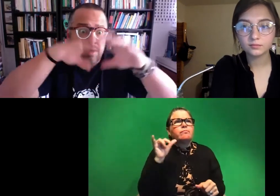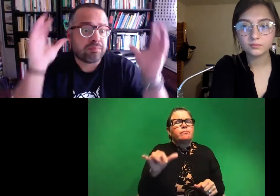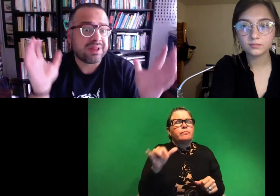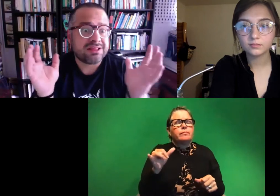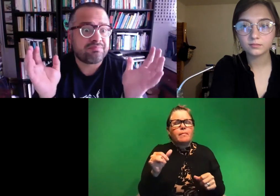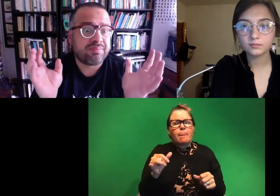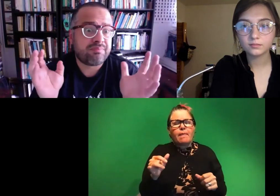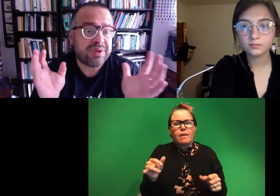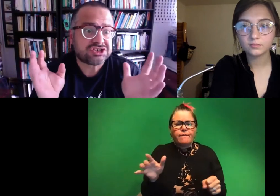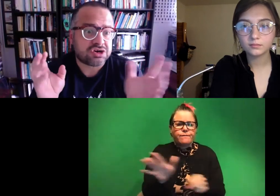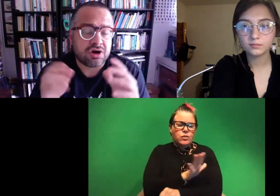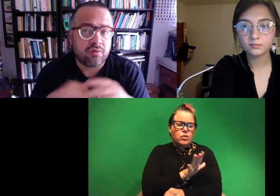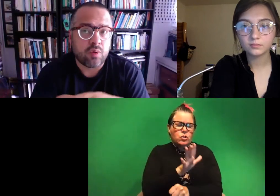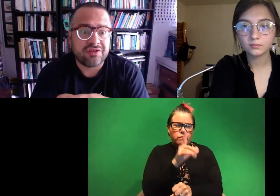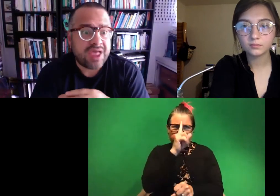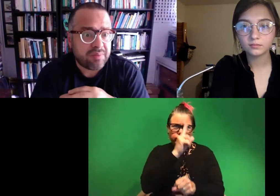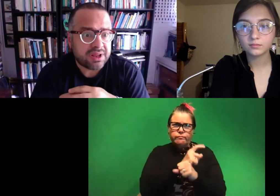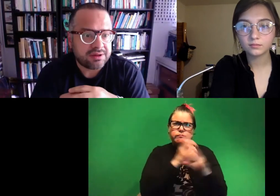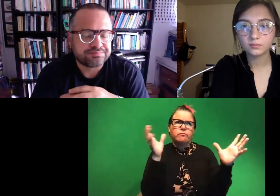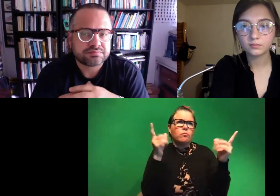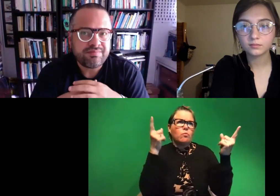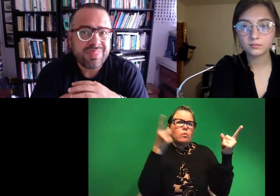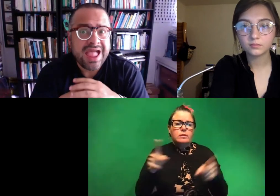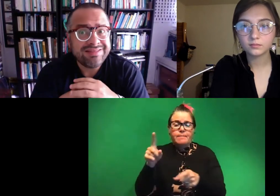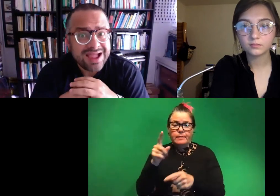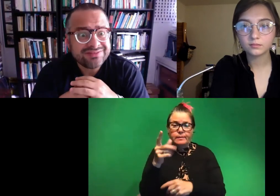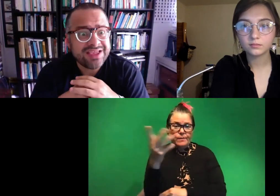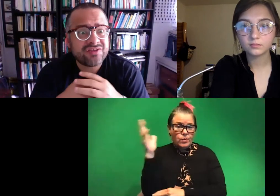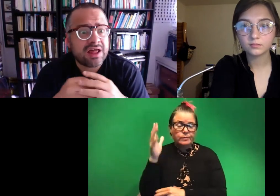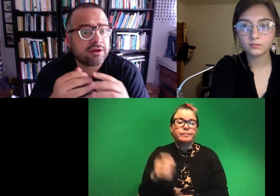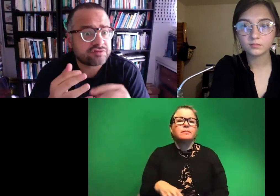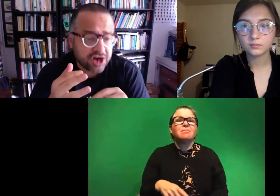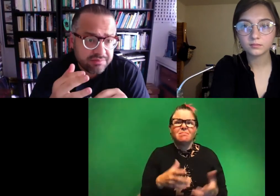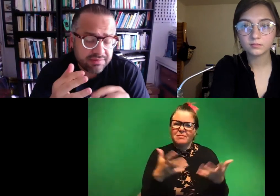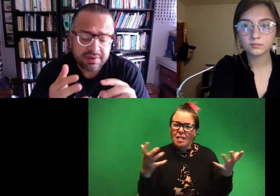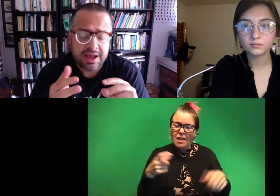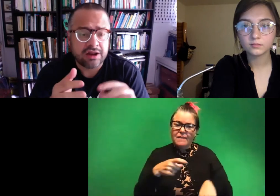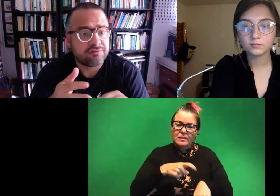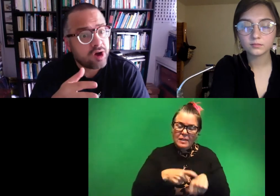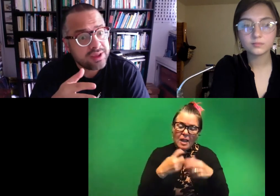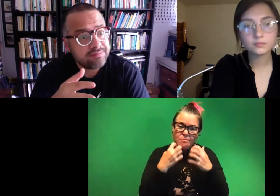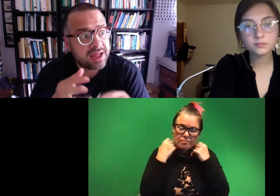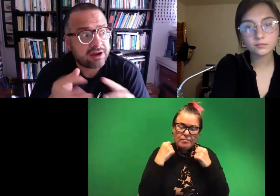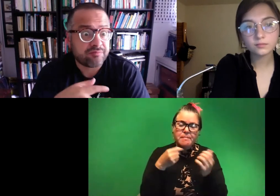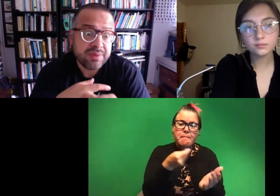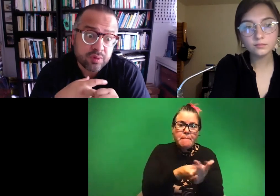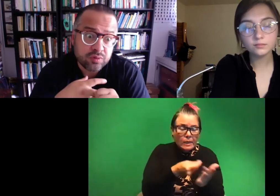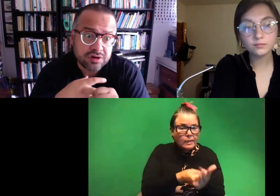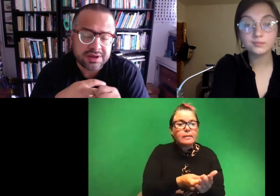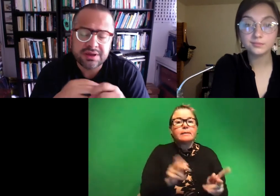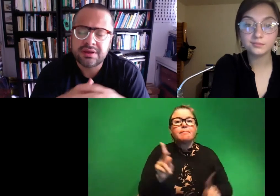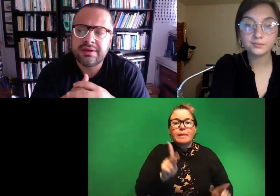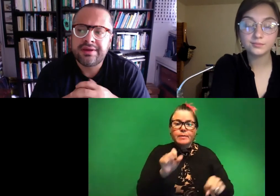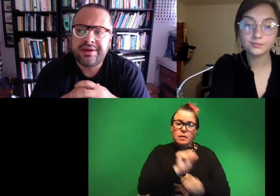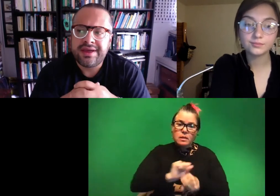a complete picture of what is happening. And that takes a lot of time, a lot of money, a lot of people